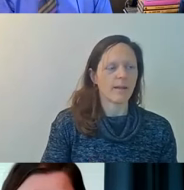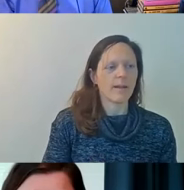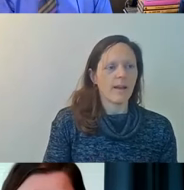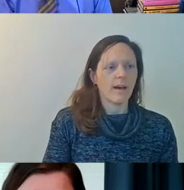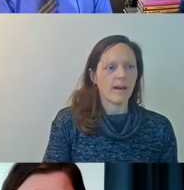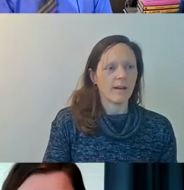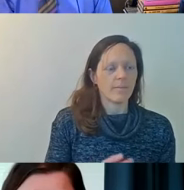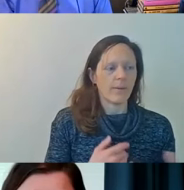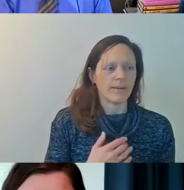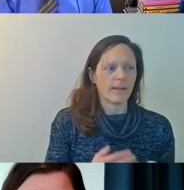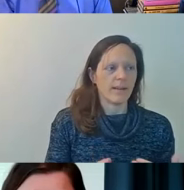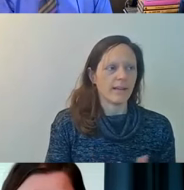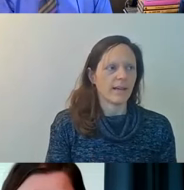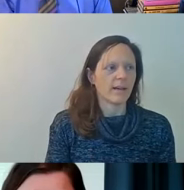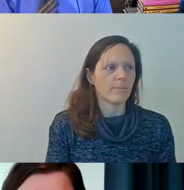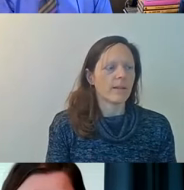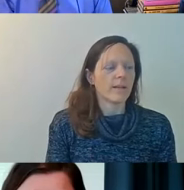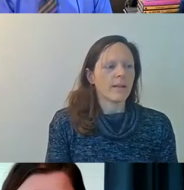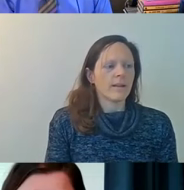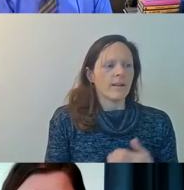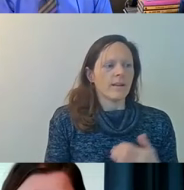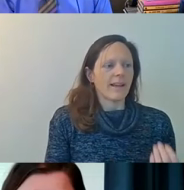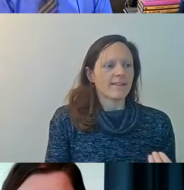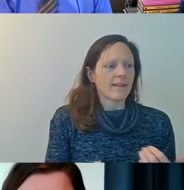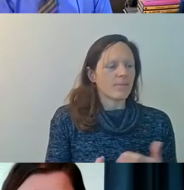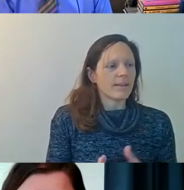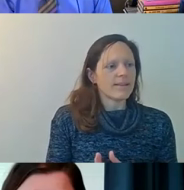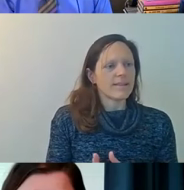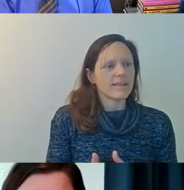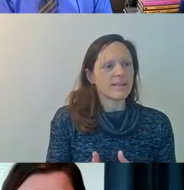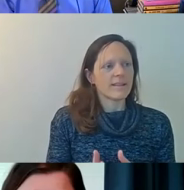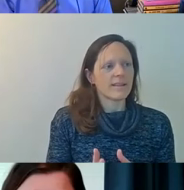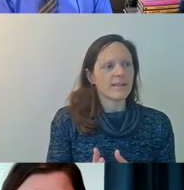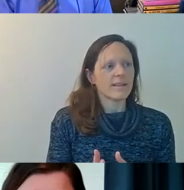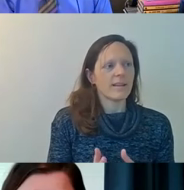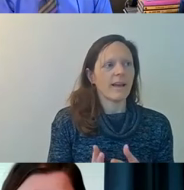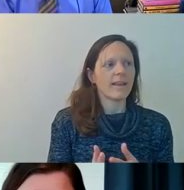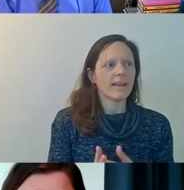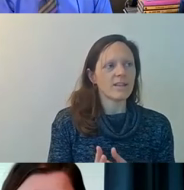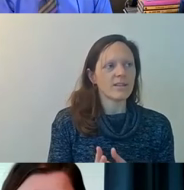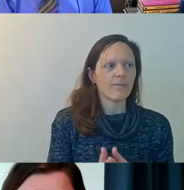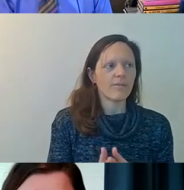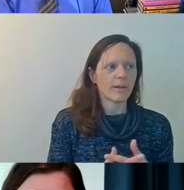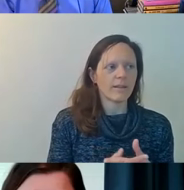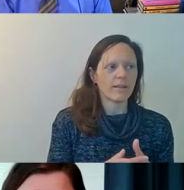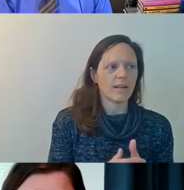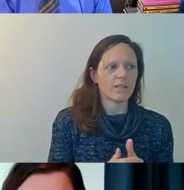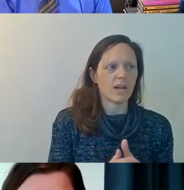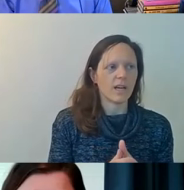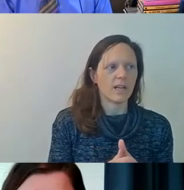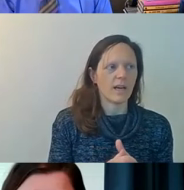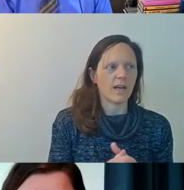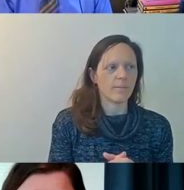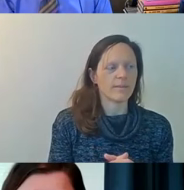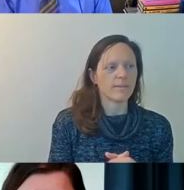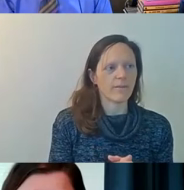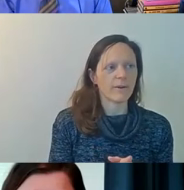gap based on income. Next slide, please. And then I just briefly wanted to touch